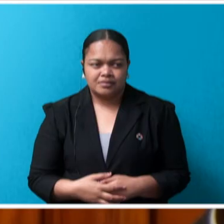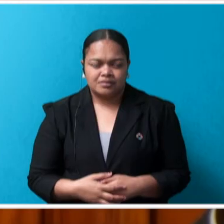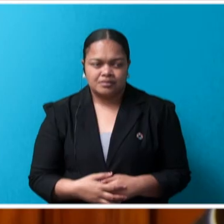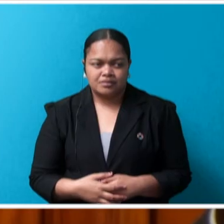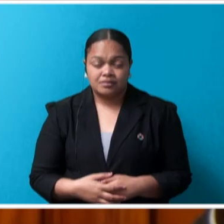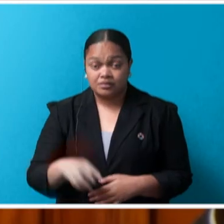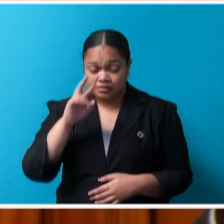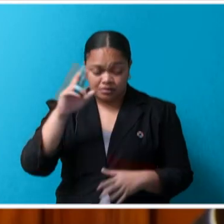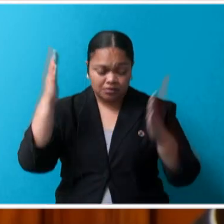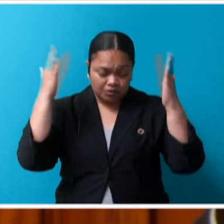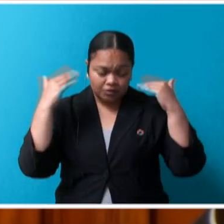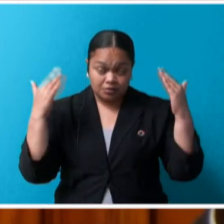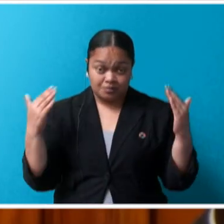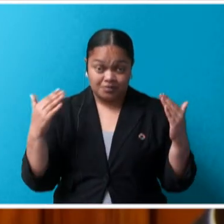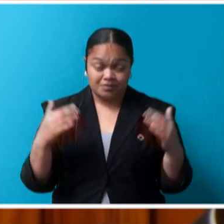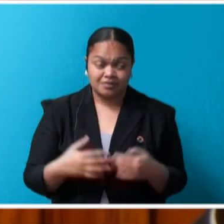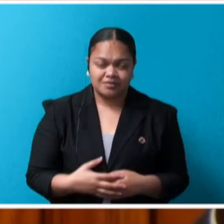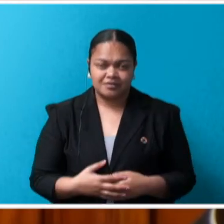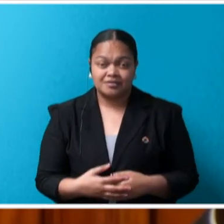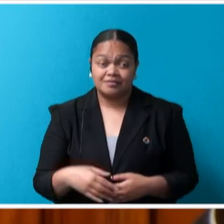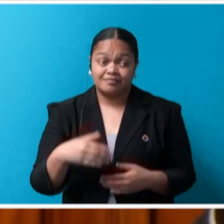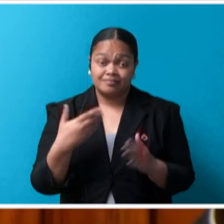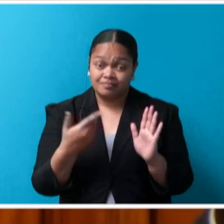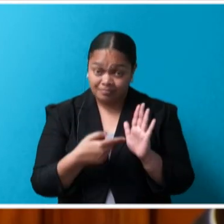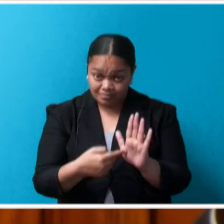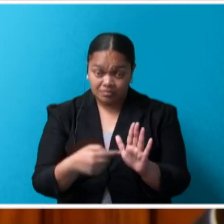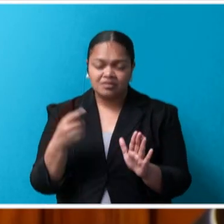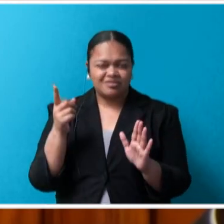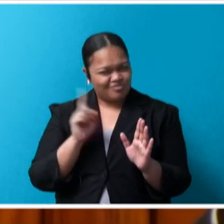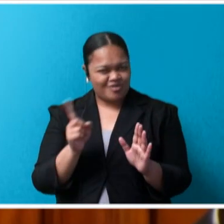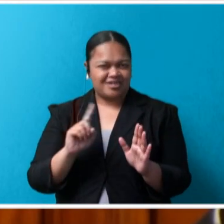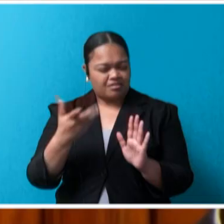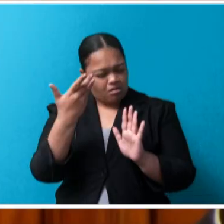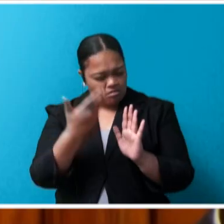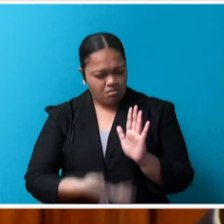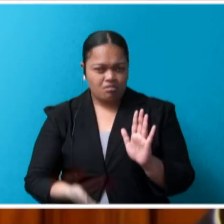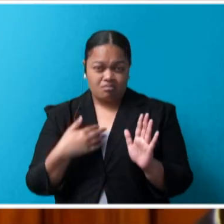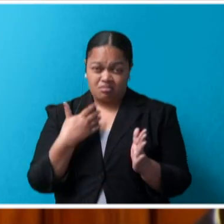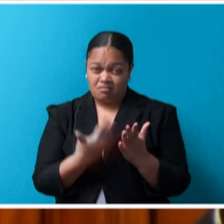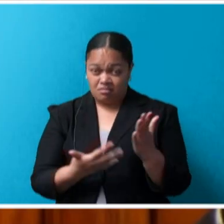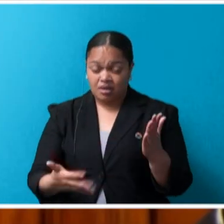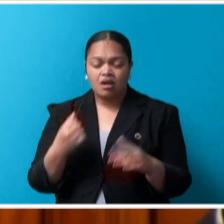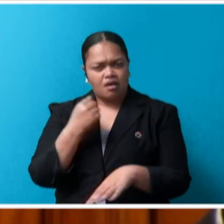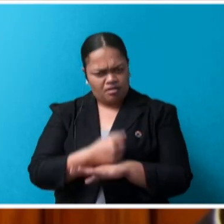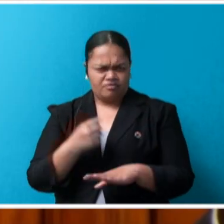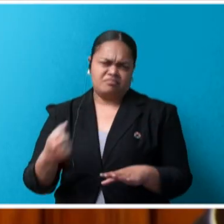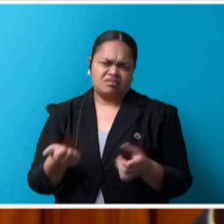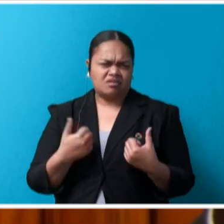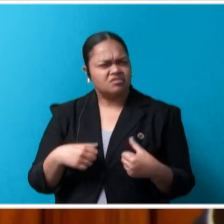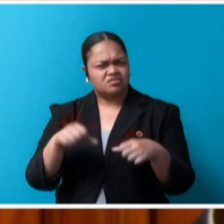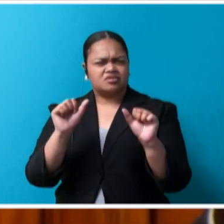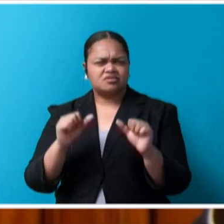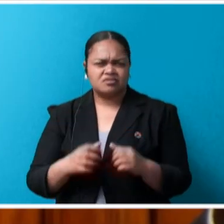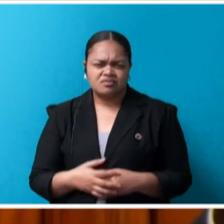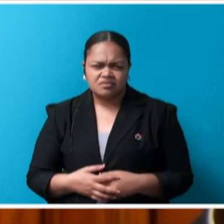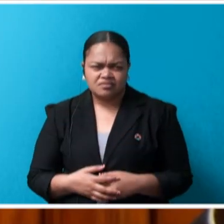Mr. Speaker, sir, these are what this government has achieved. Despite constraints, the Ministry has pressed